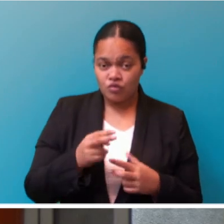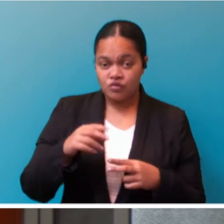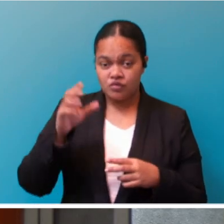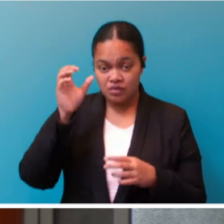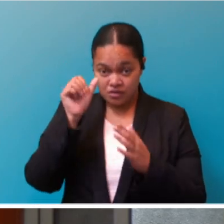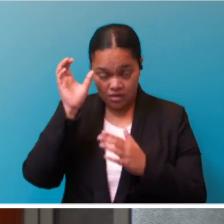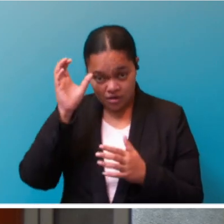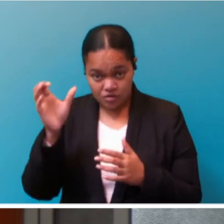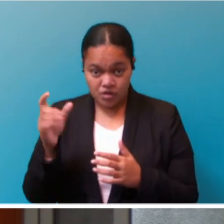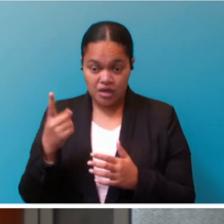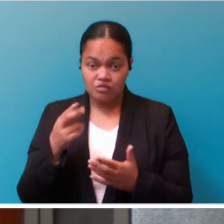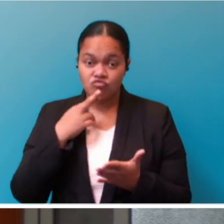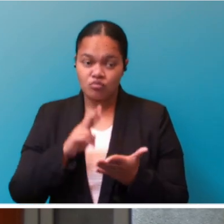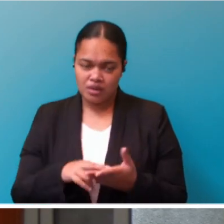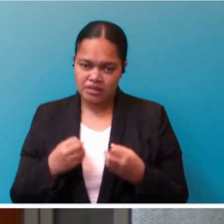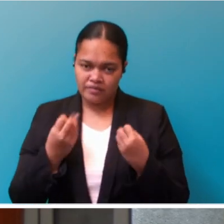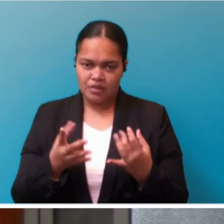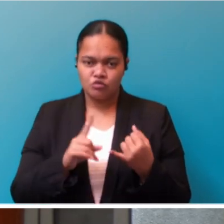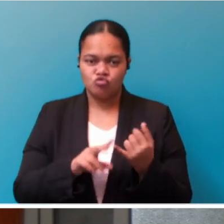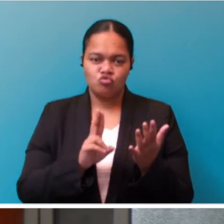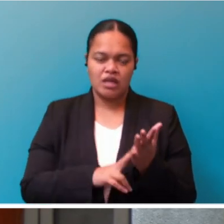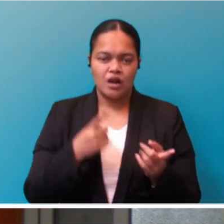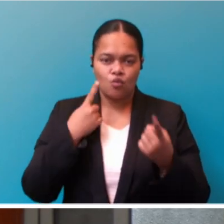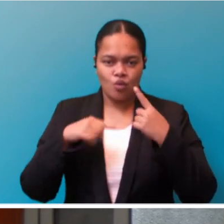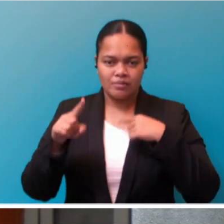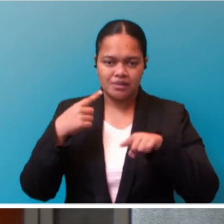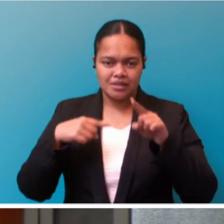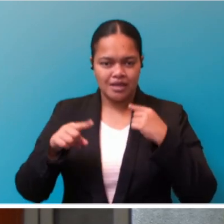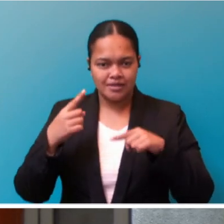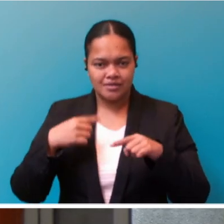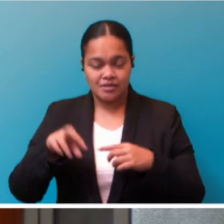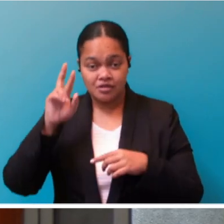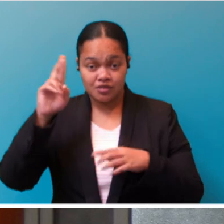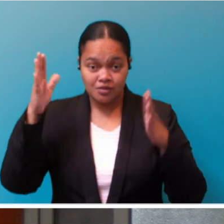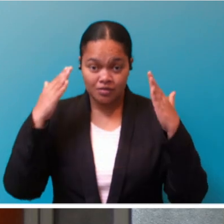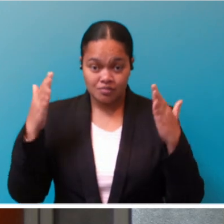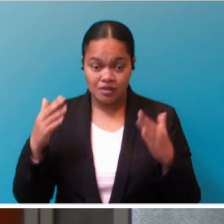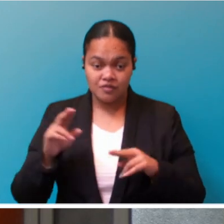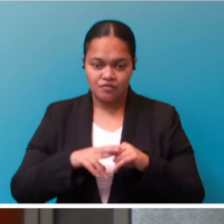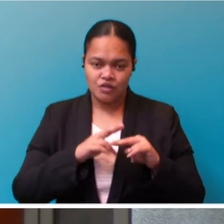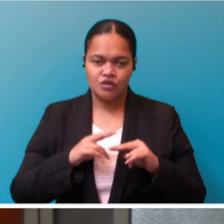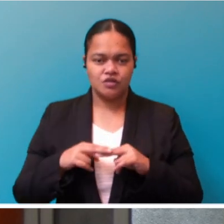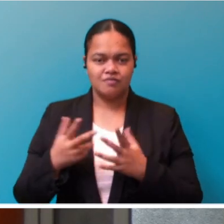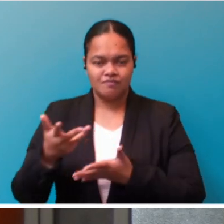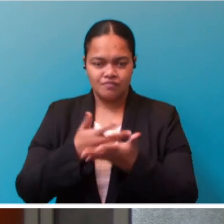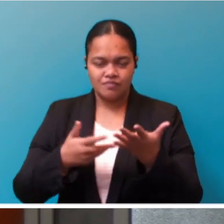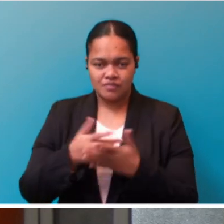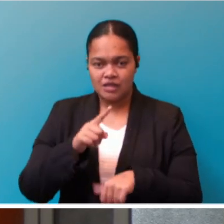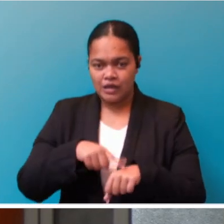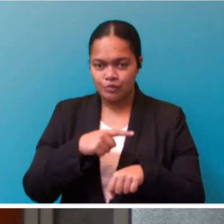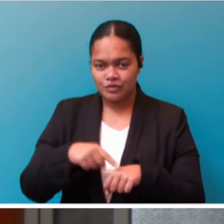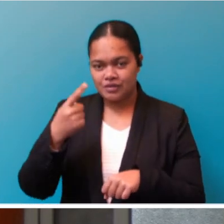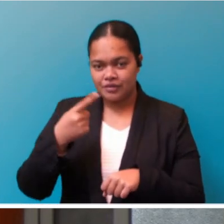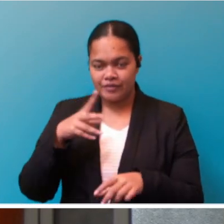report remain publicly available on the UN website. Mr. Speaker, Fiji held its dialogue on April 11th,